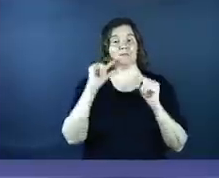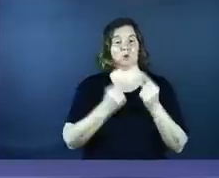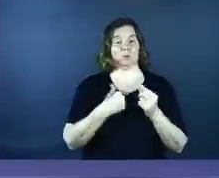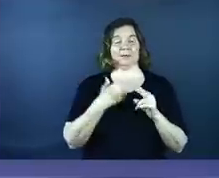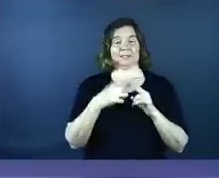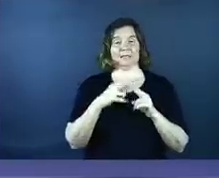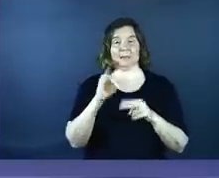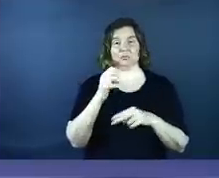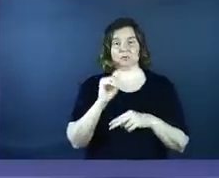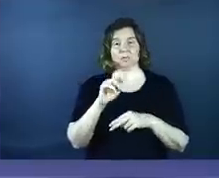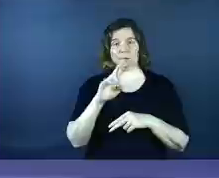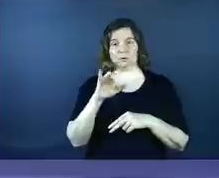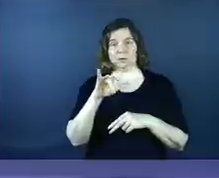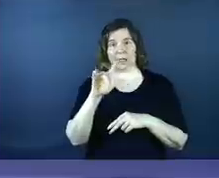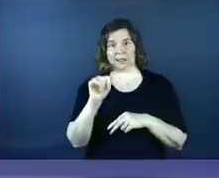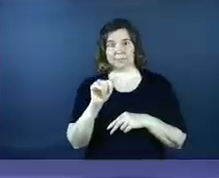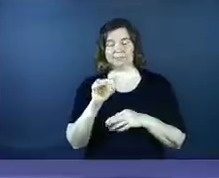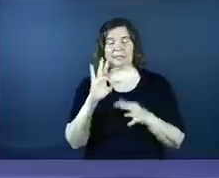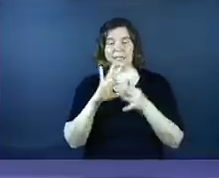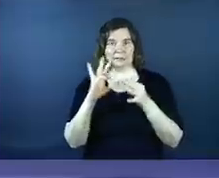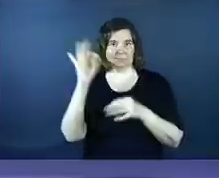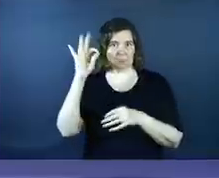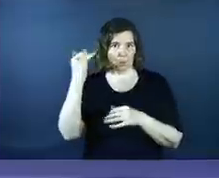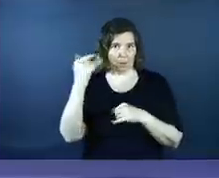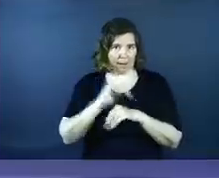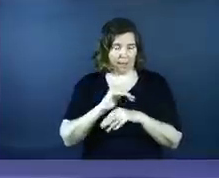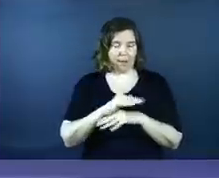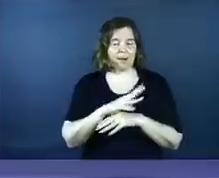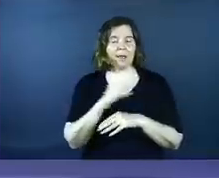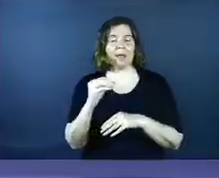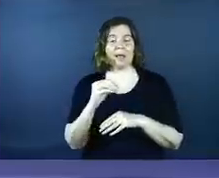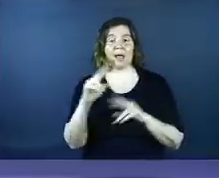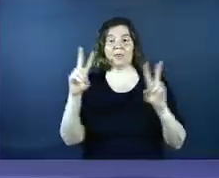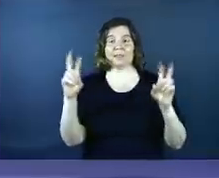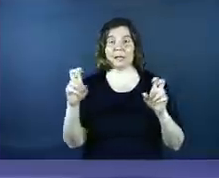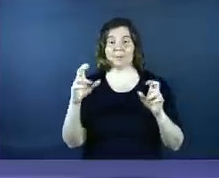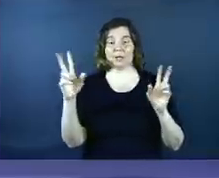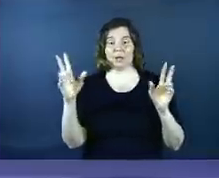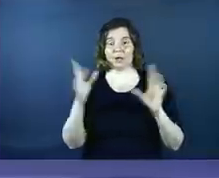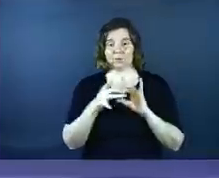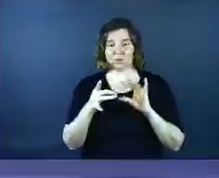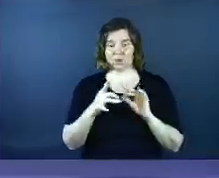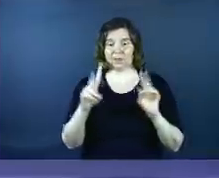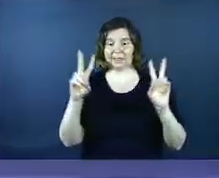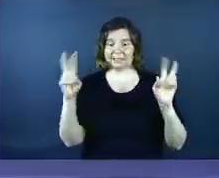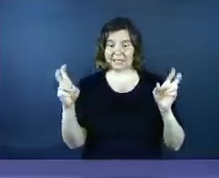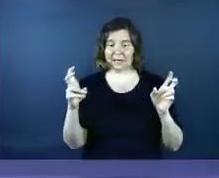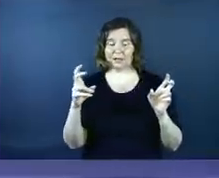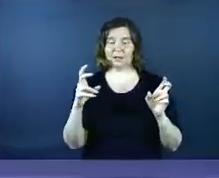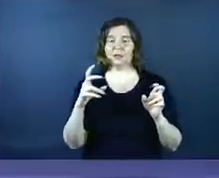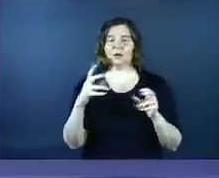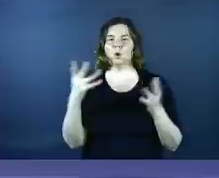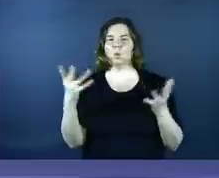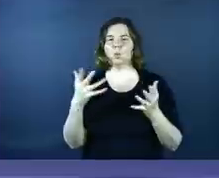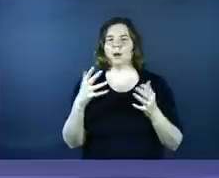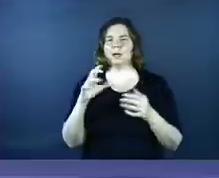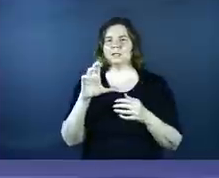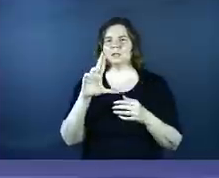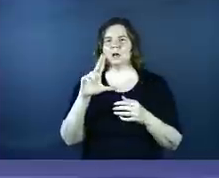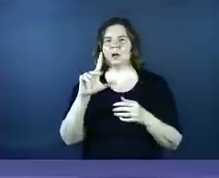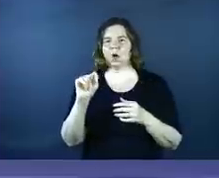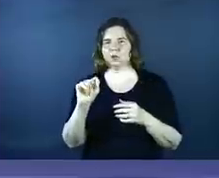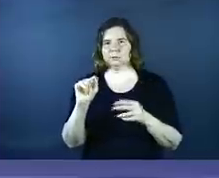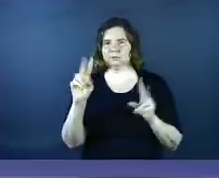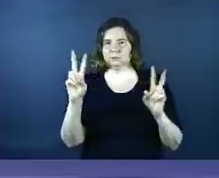Jim Ranella. He gave this talk this one night, and the topic of the talk, the title of it was, "What is a cult?"